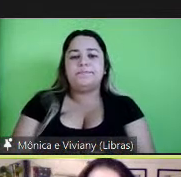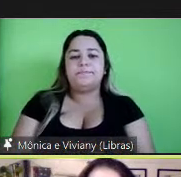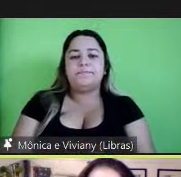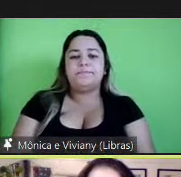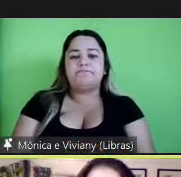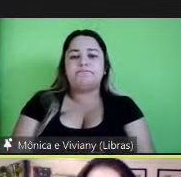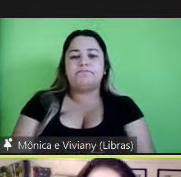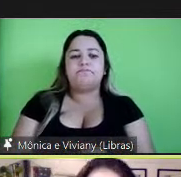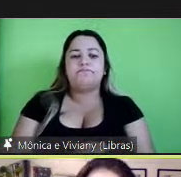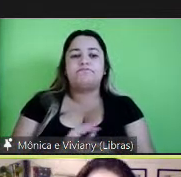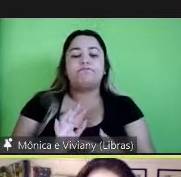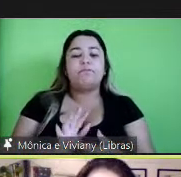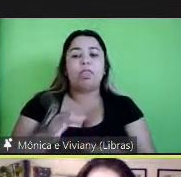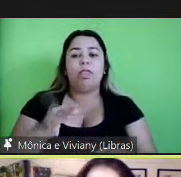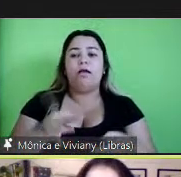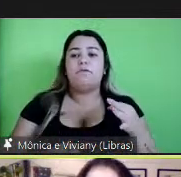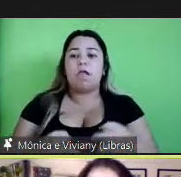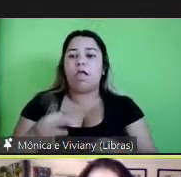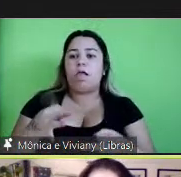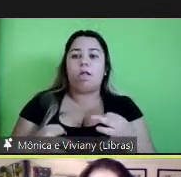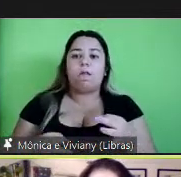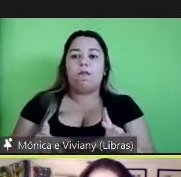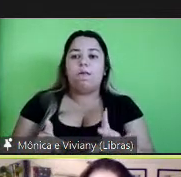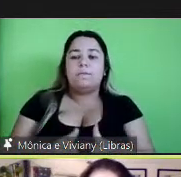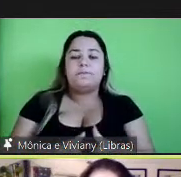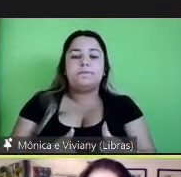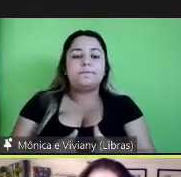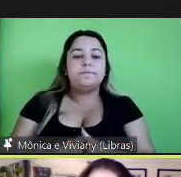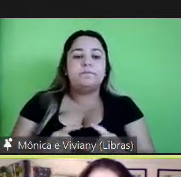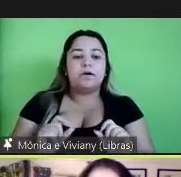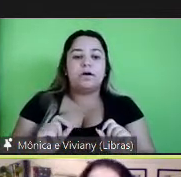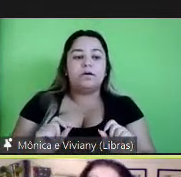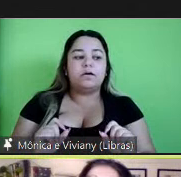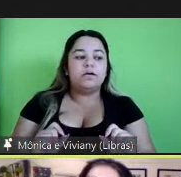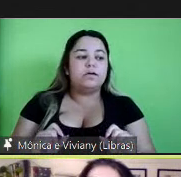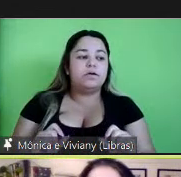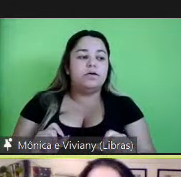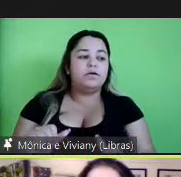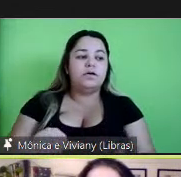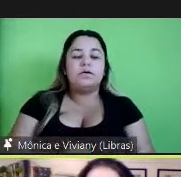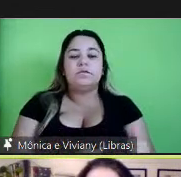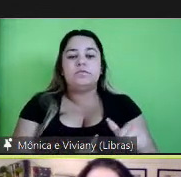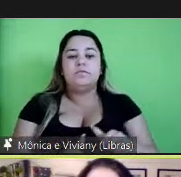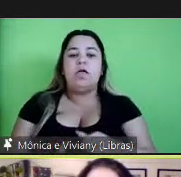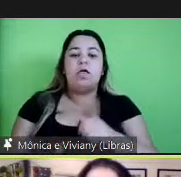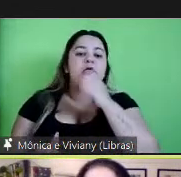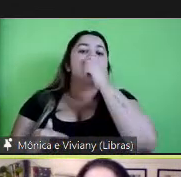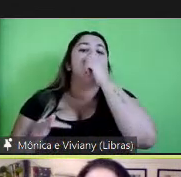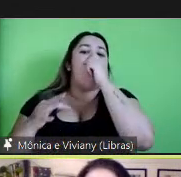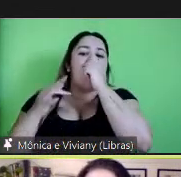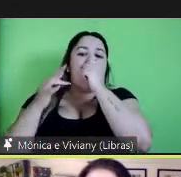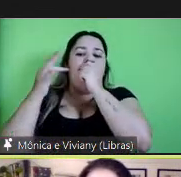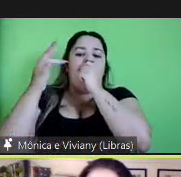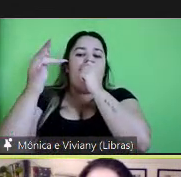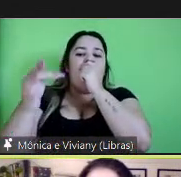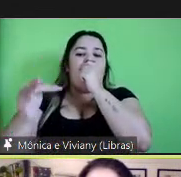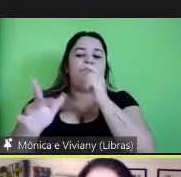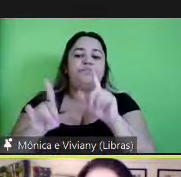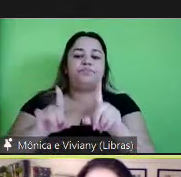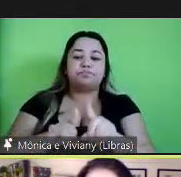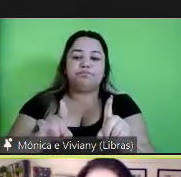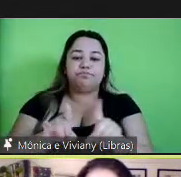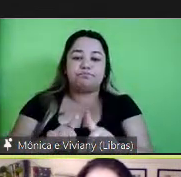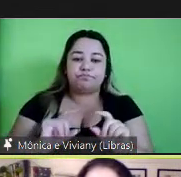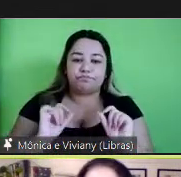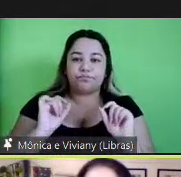to extend an open opportunity to reassess this in the future. Once permission has been secured and a full medical assessment has